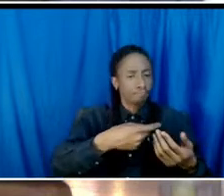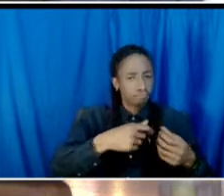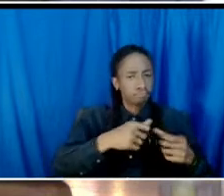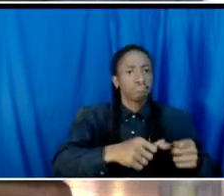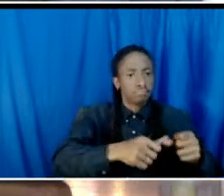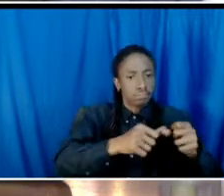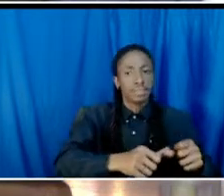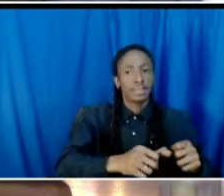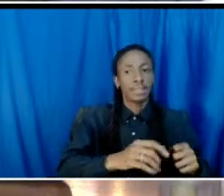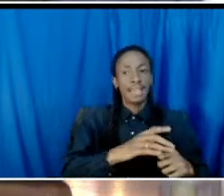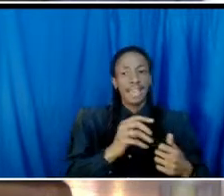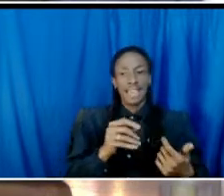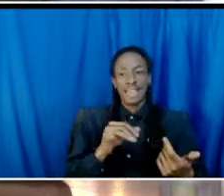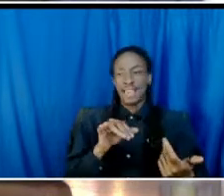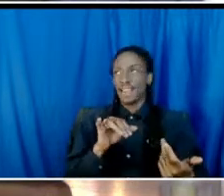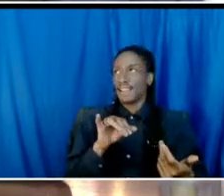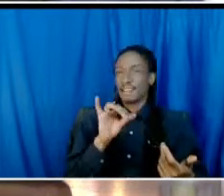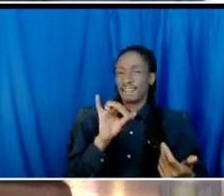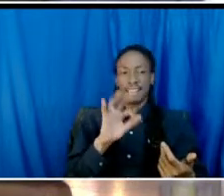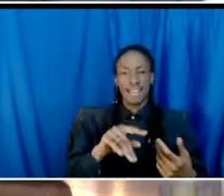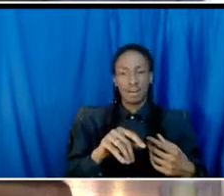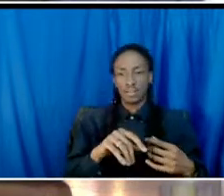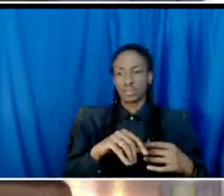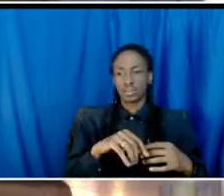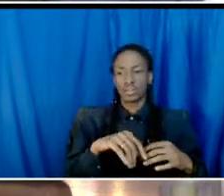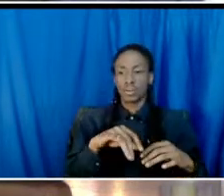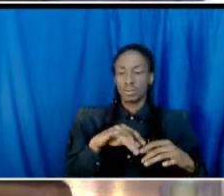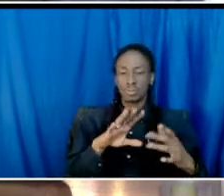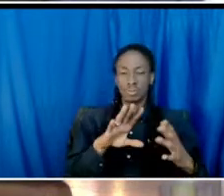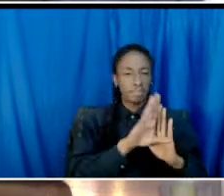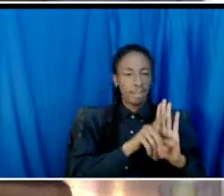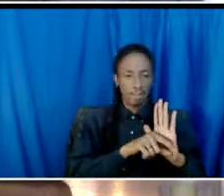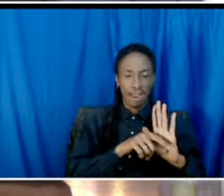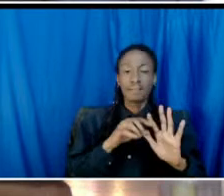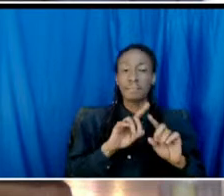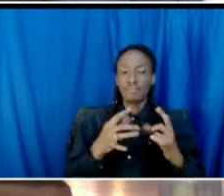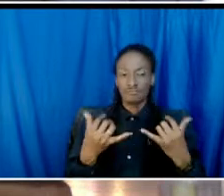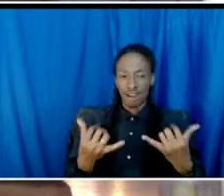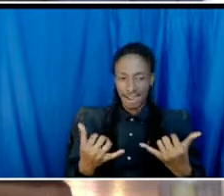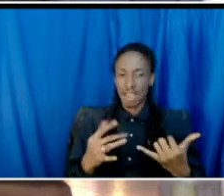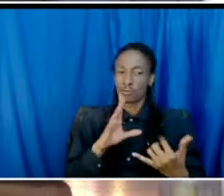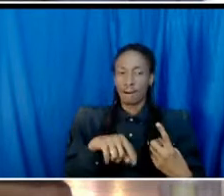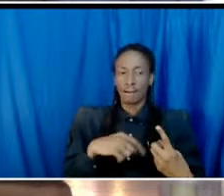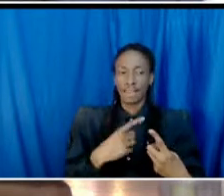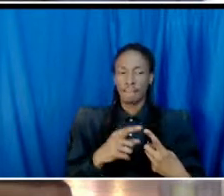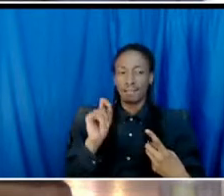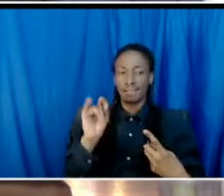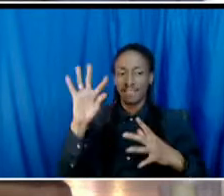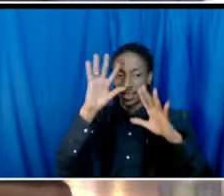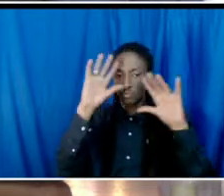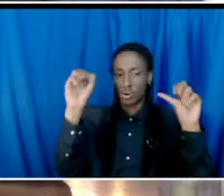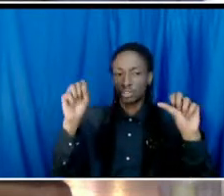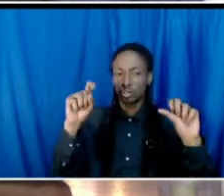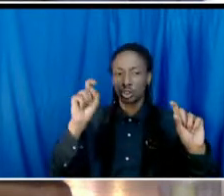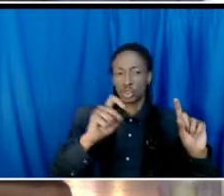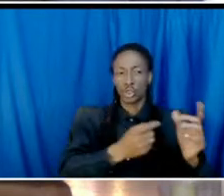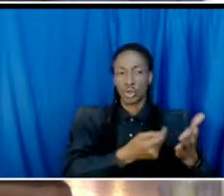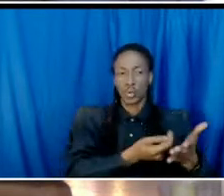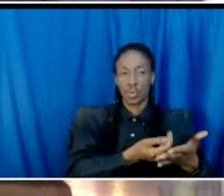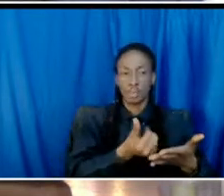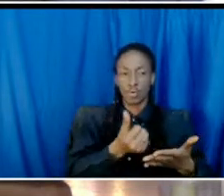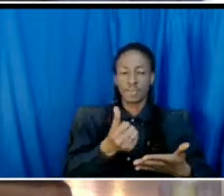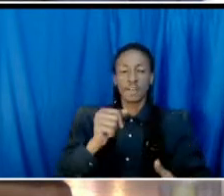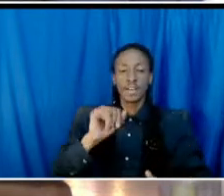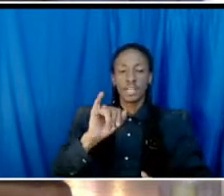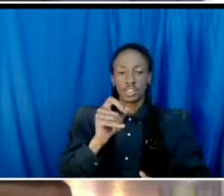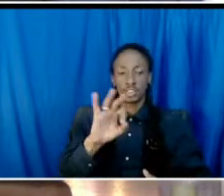was backdrop to the conversation. But the conversation at this point was really about whether the president should remove Jeff Rosen and replace